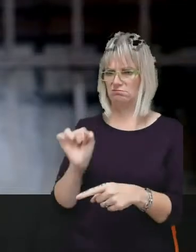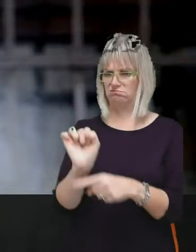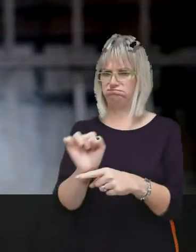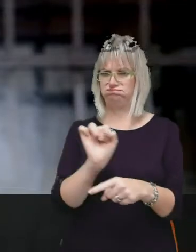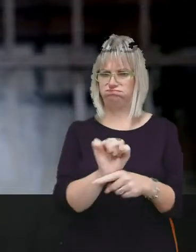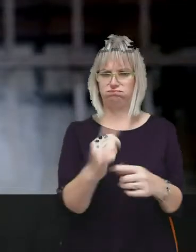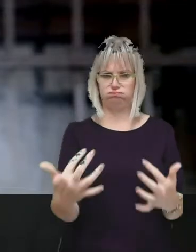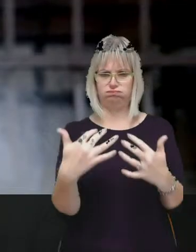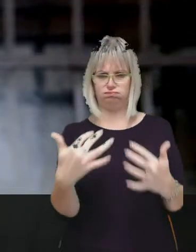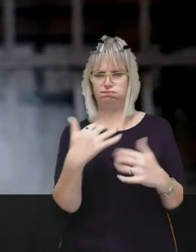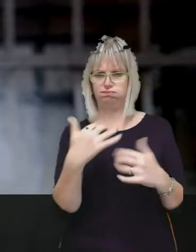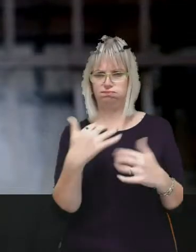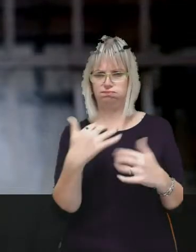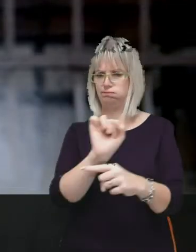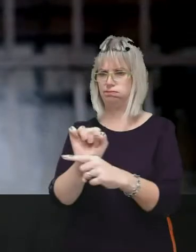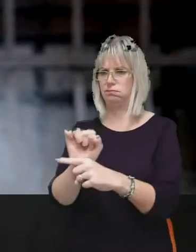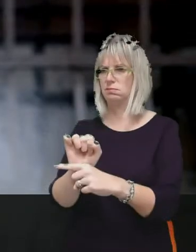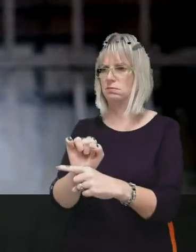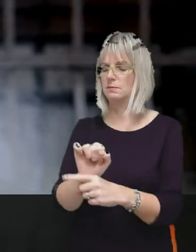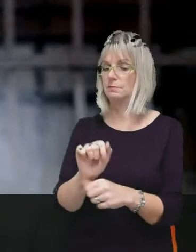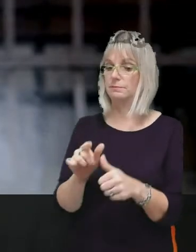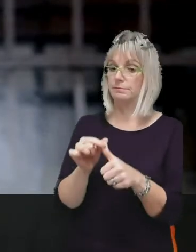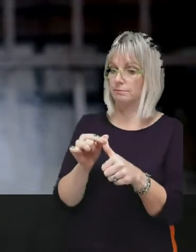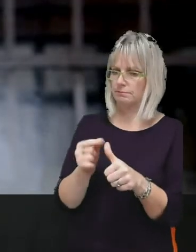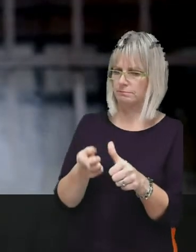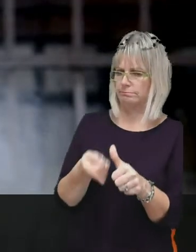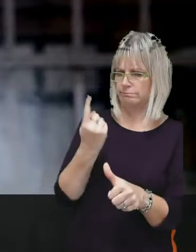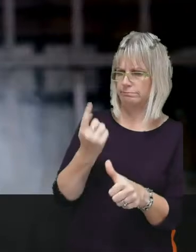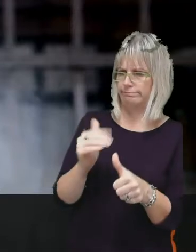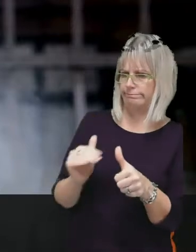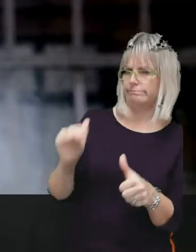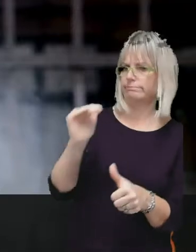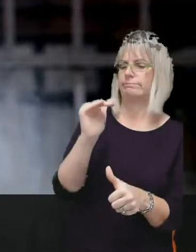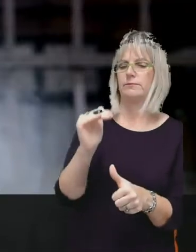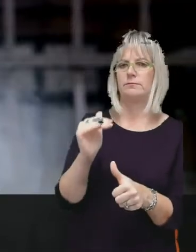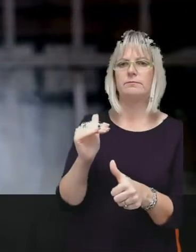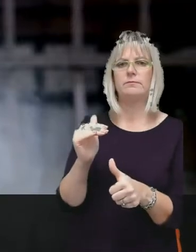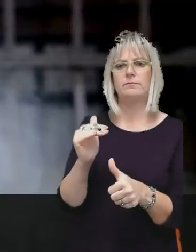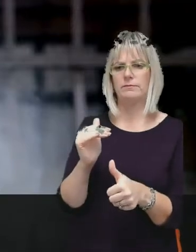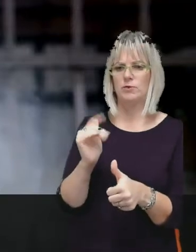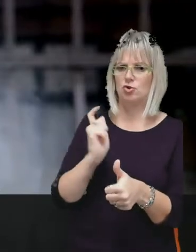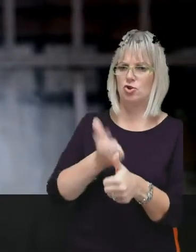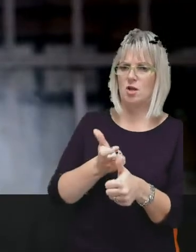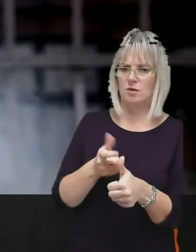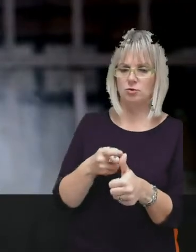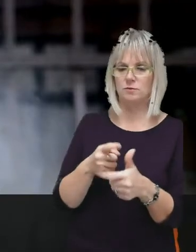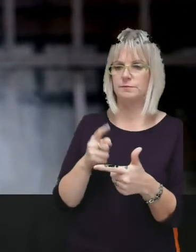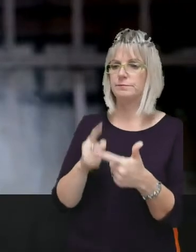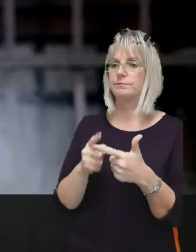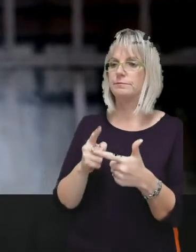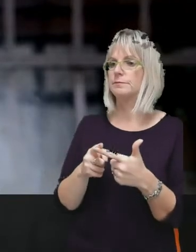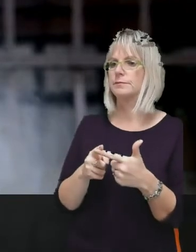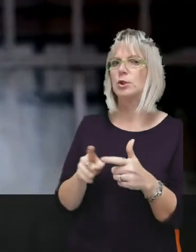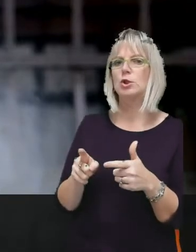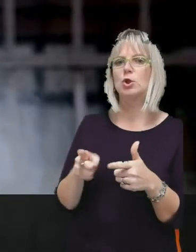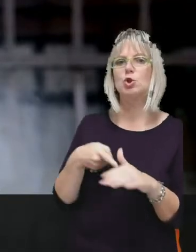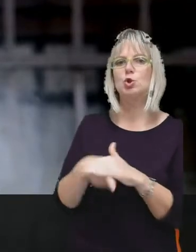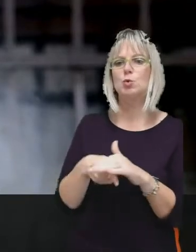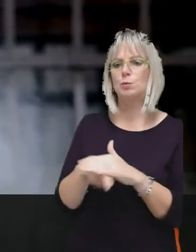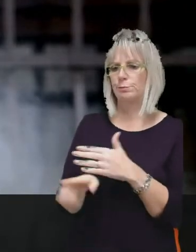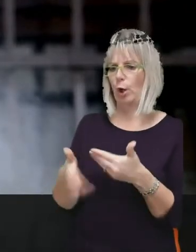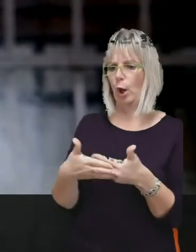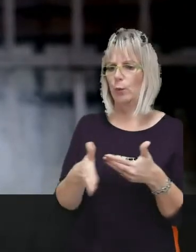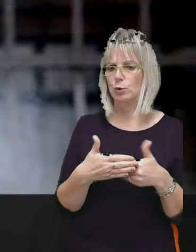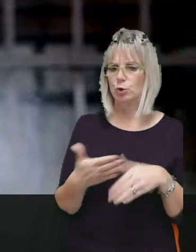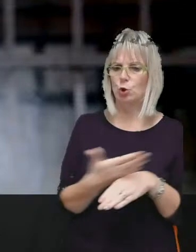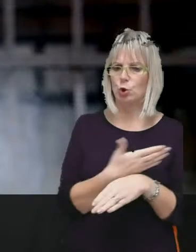done by 1, increasing congestion charge times and cost, 2, by limiting or closing tube station hours of operation, and thirdly,